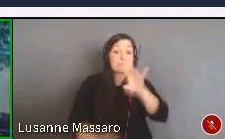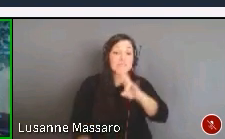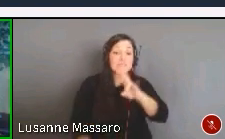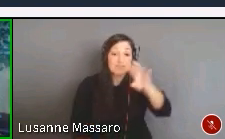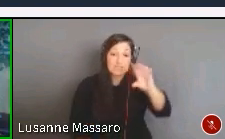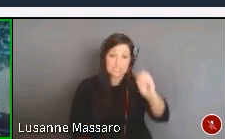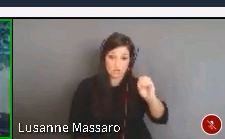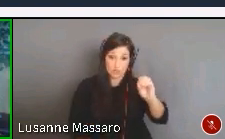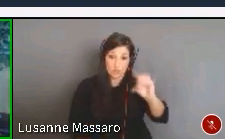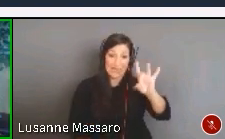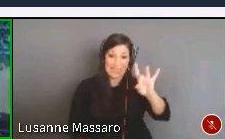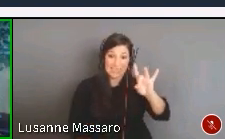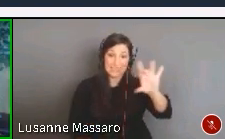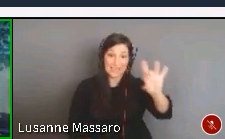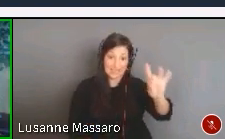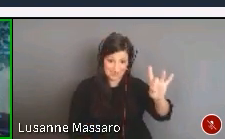77088.